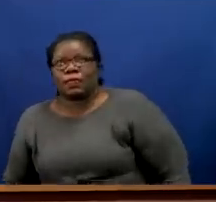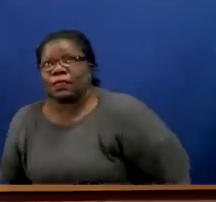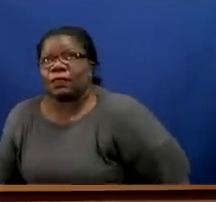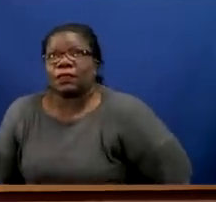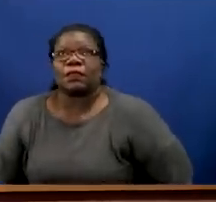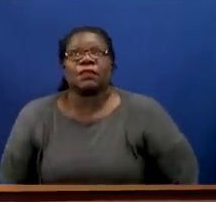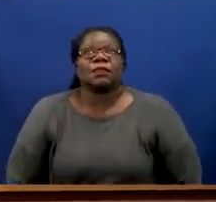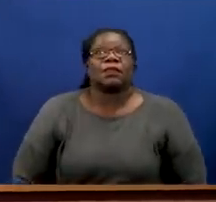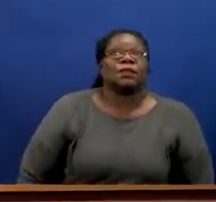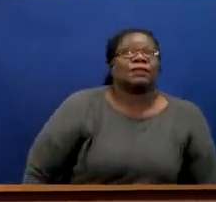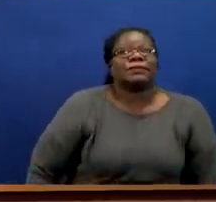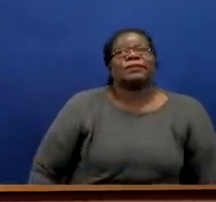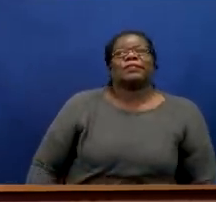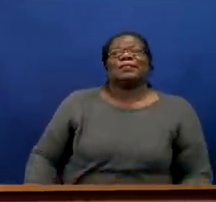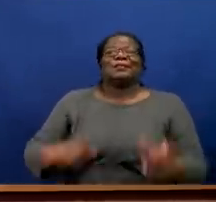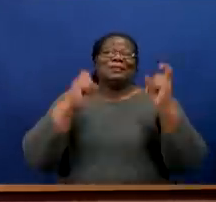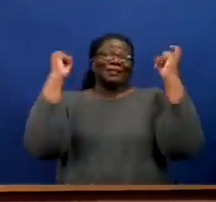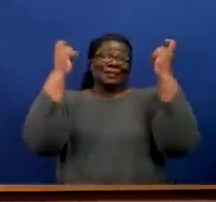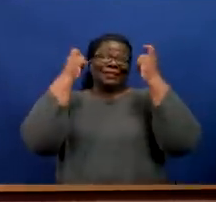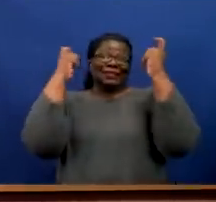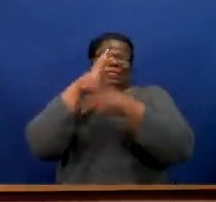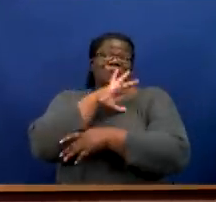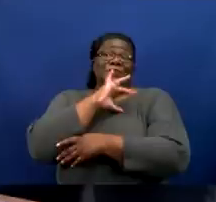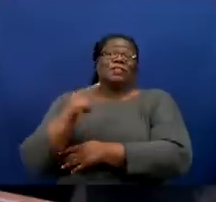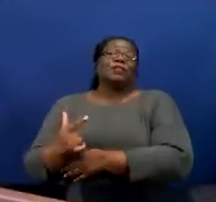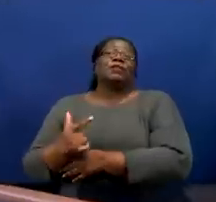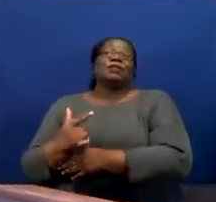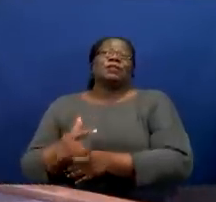You may as well rejoice in the Lord.